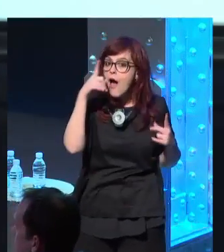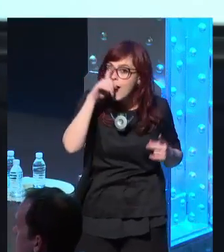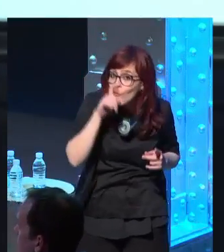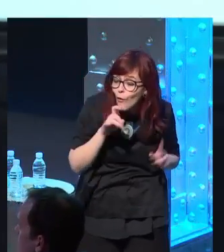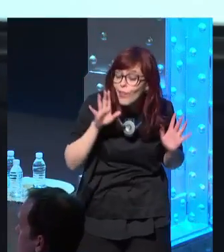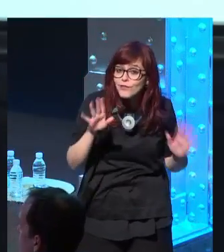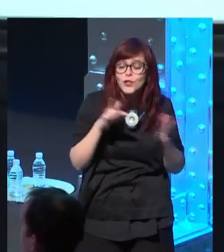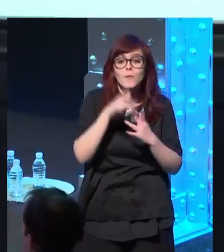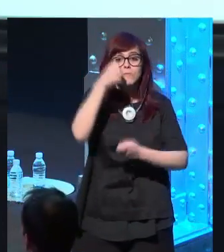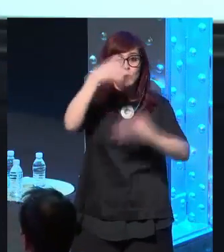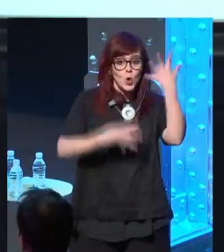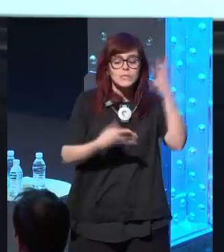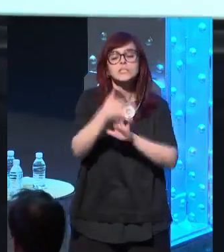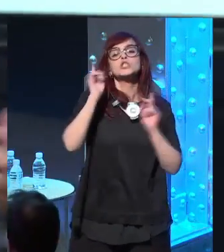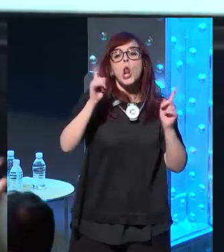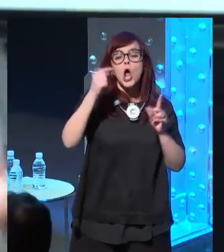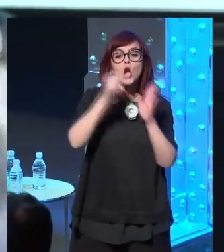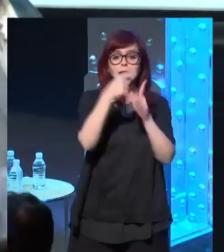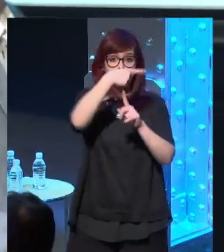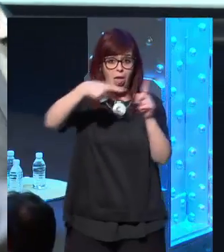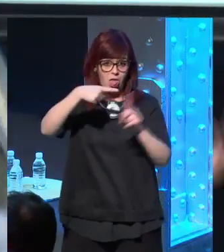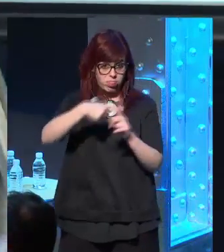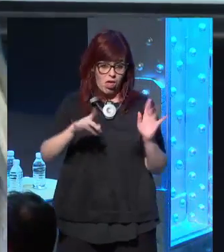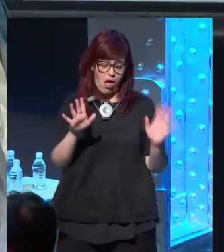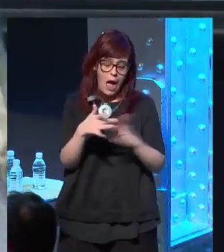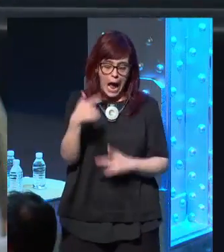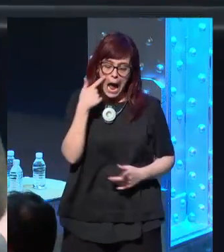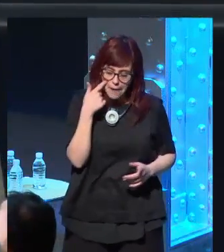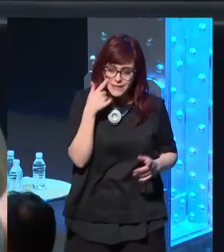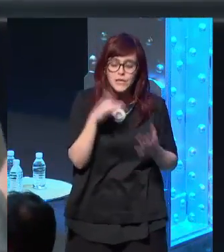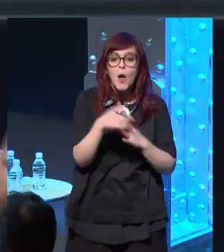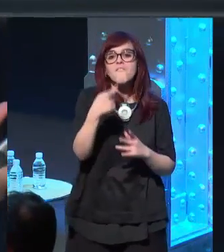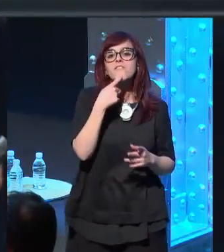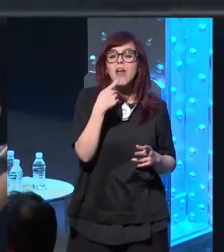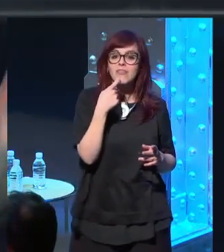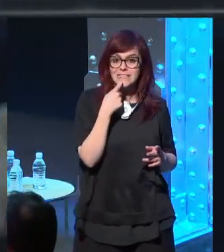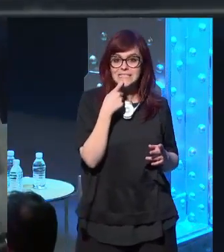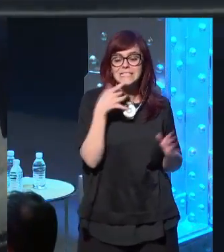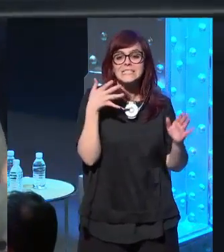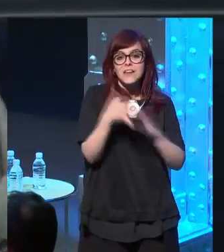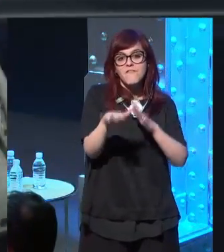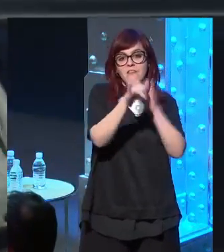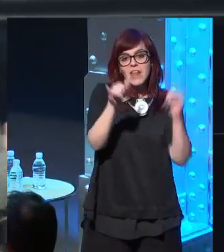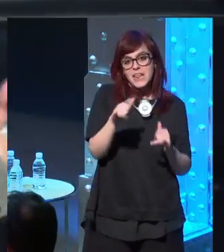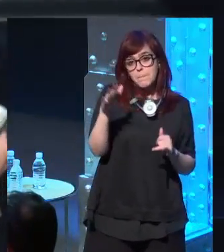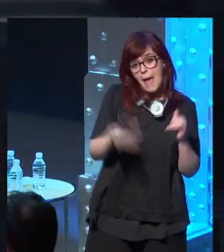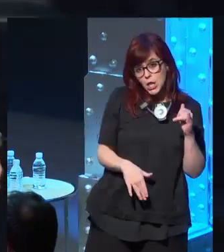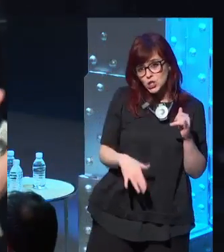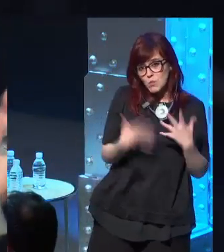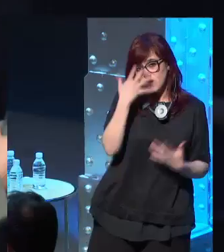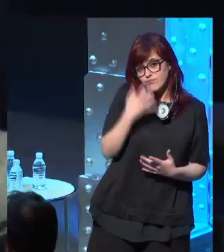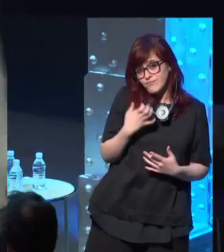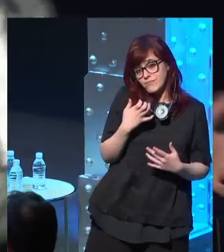averages. So we can also turn it around and say the Finns are the least unhappy, right? Because it's averages that we focus